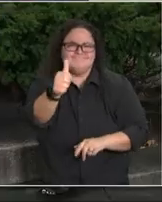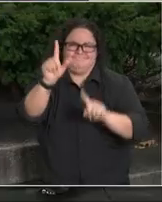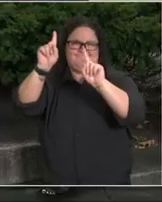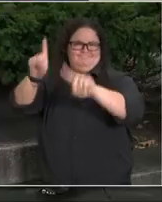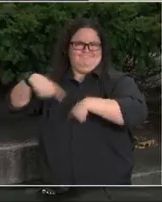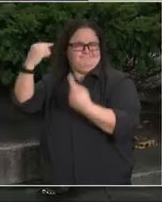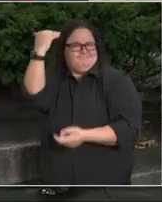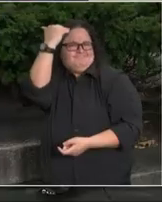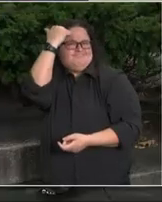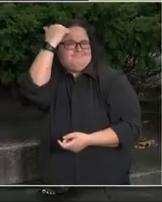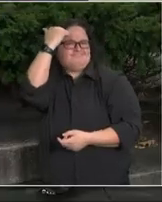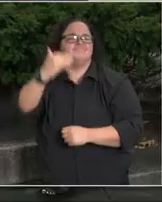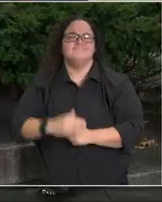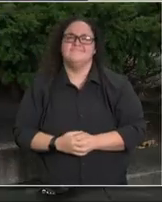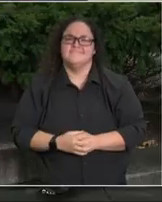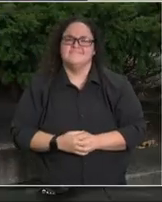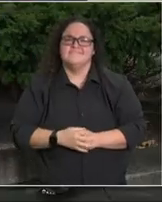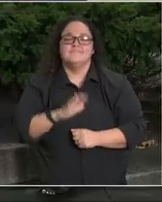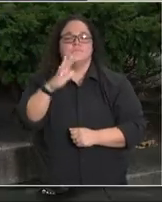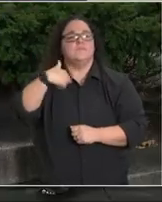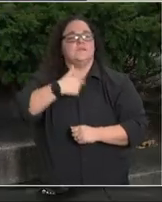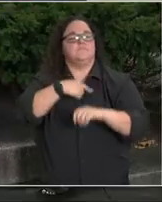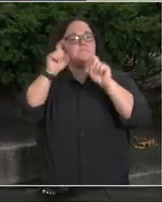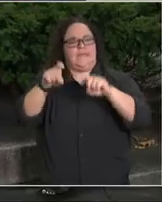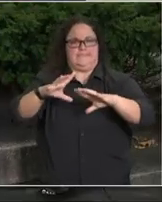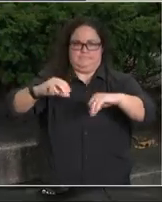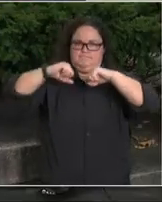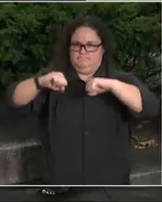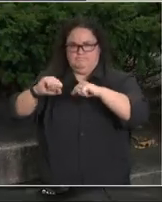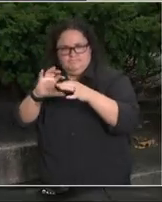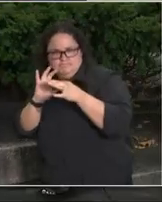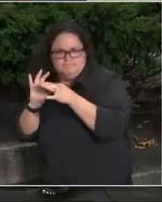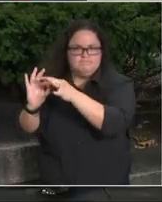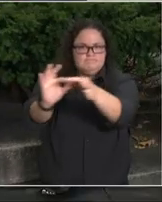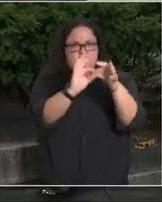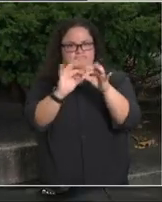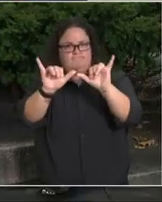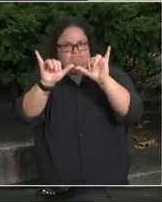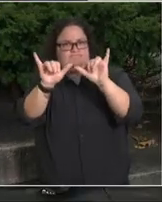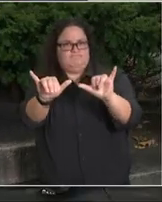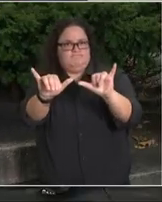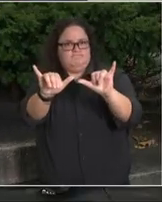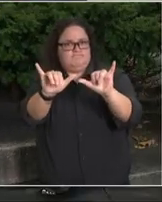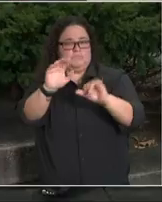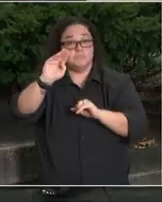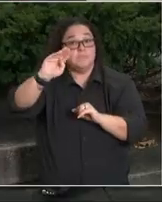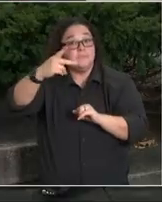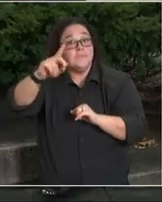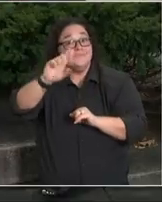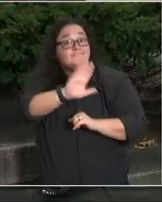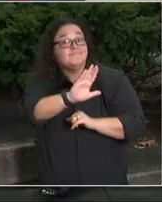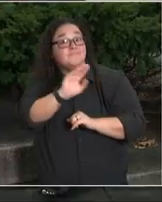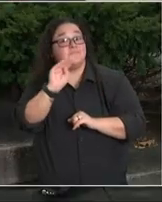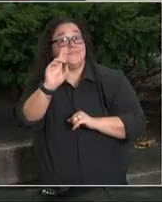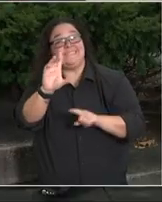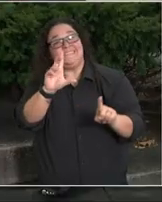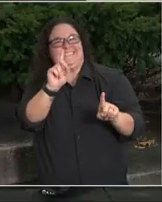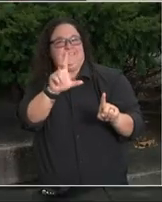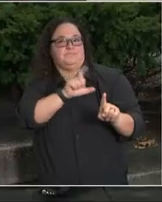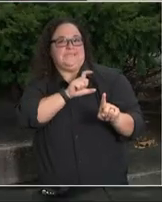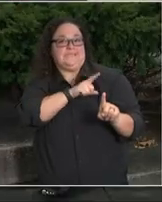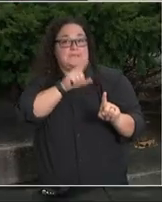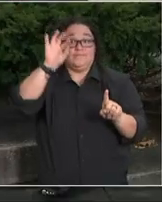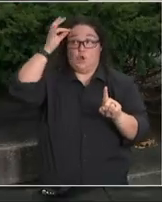Columbia deserve is a cohesive law enforcement effort, MPD with our federal enforcement partners. We don't need a hostile